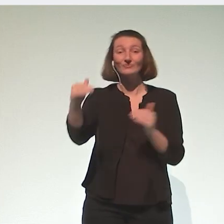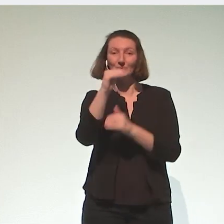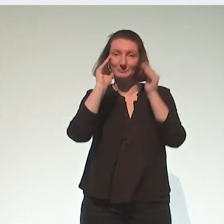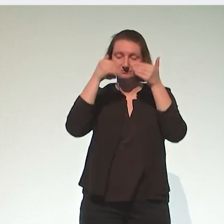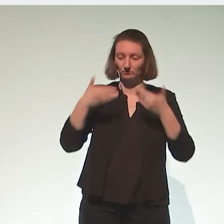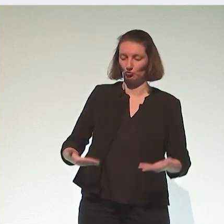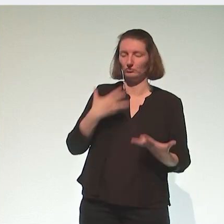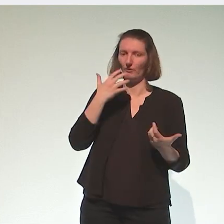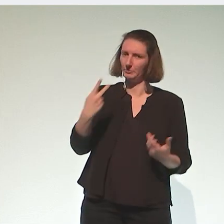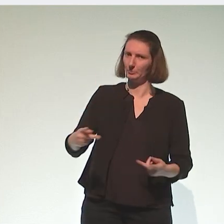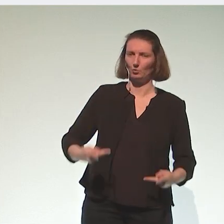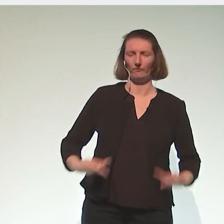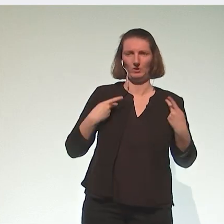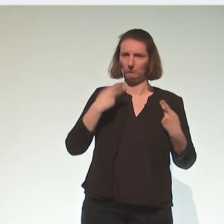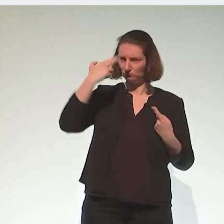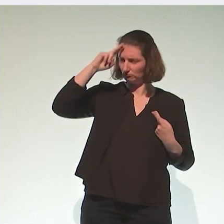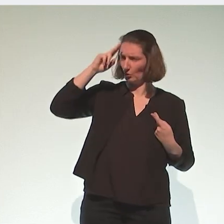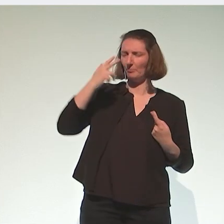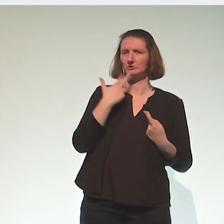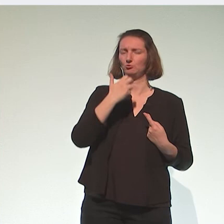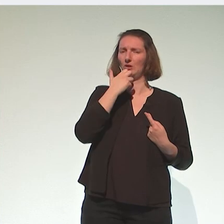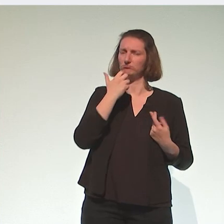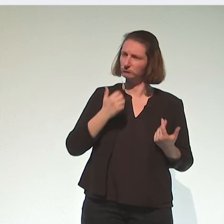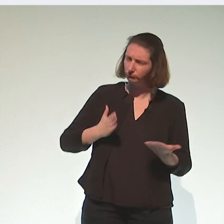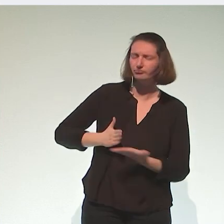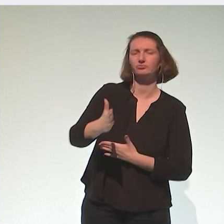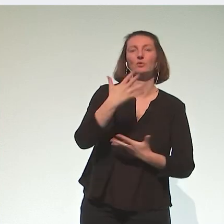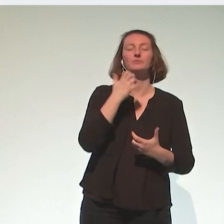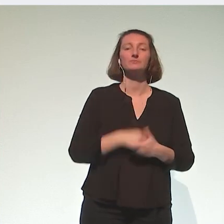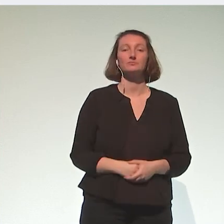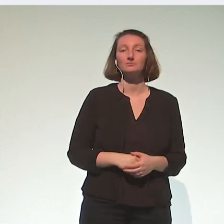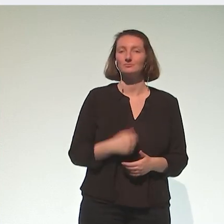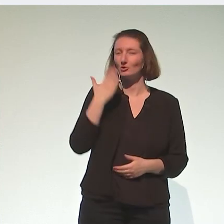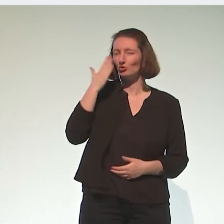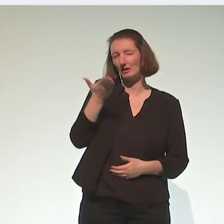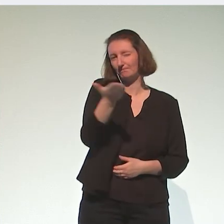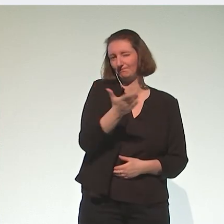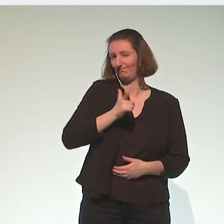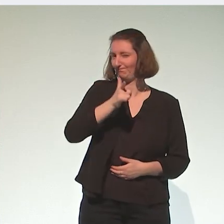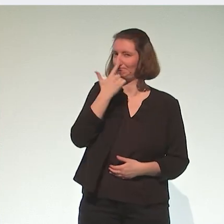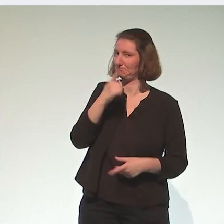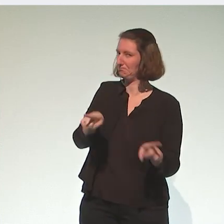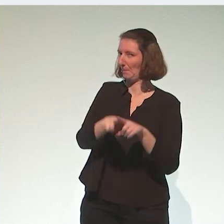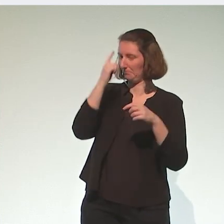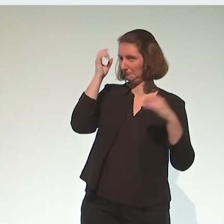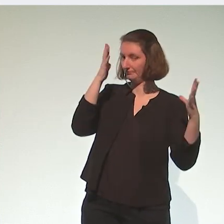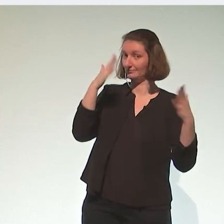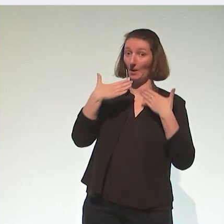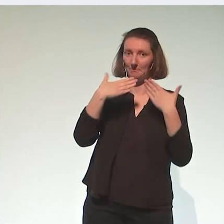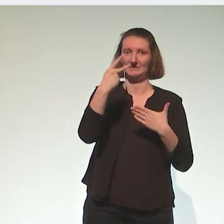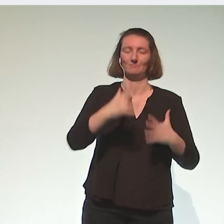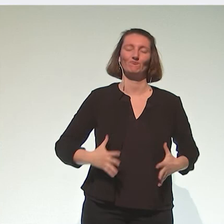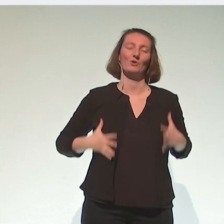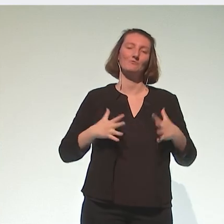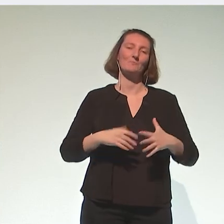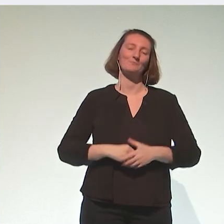children and adults who suffer from autism and who wish to become fully fledged Europeans. And I thank